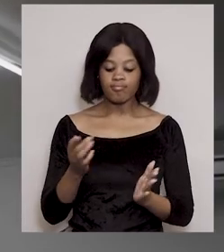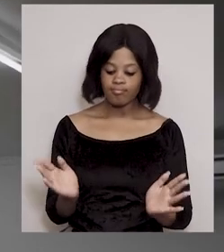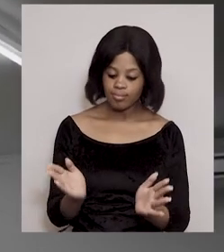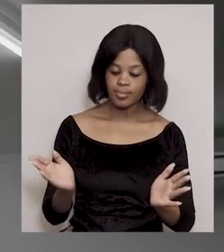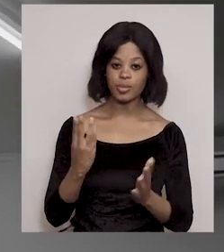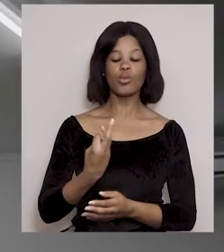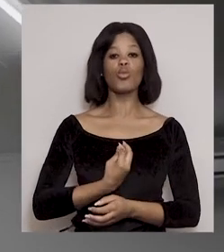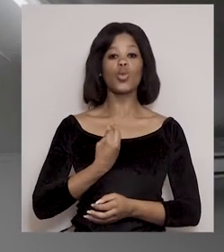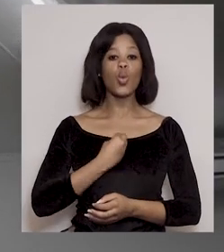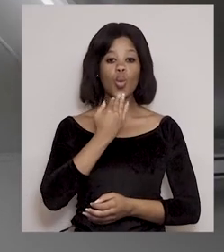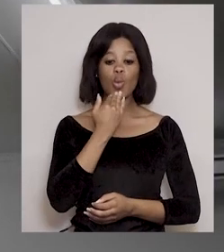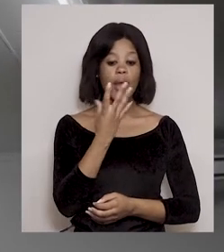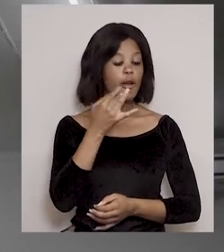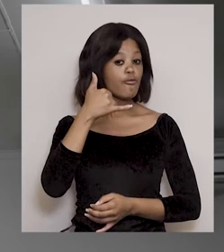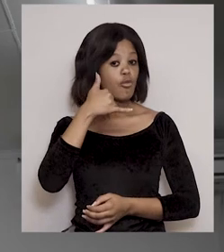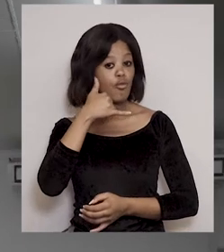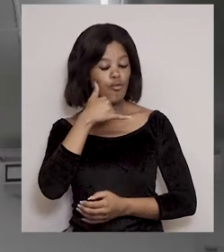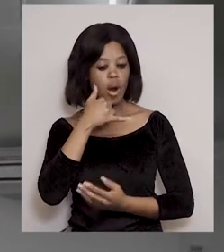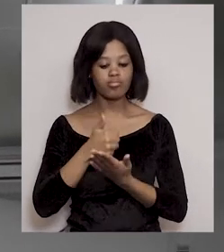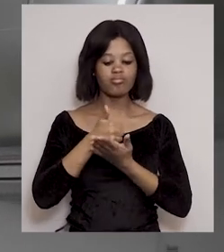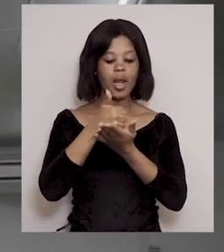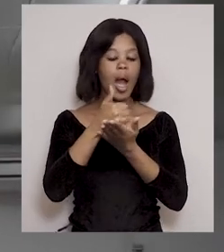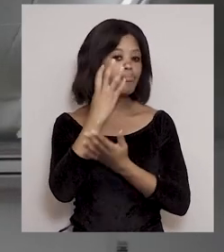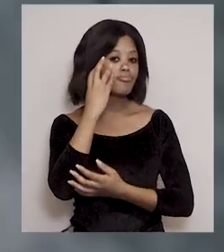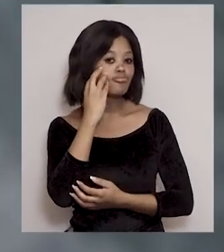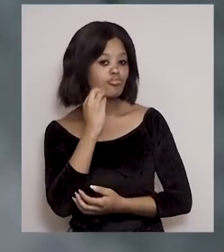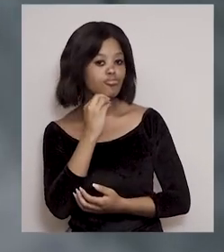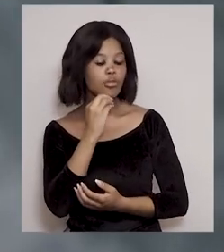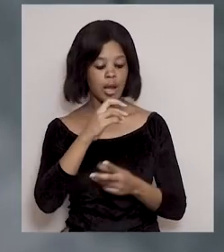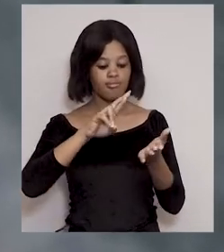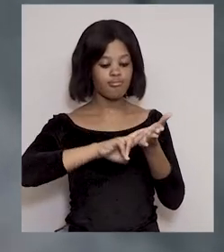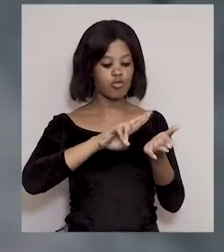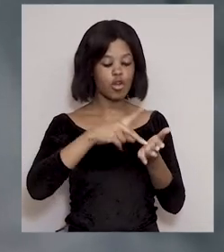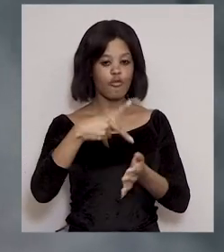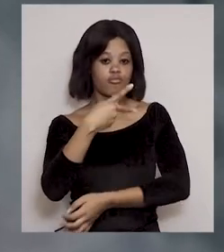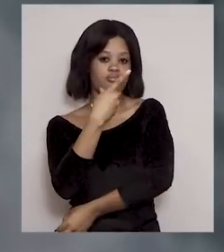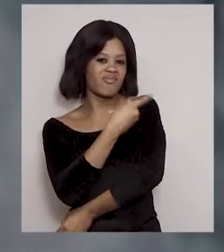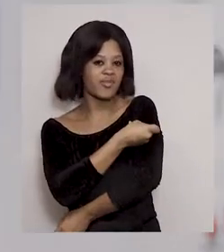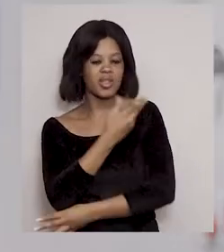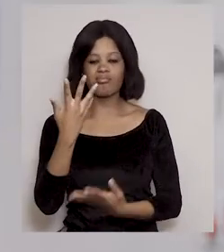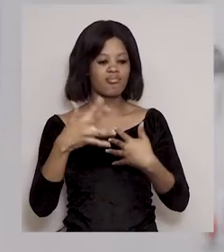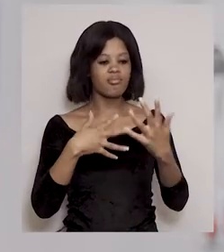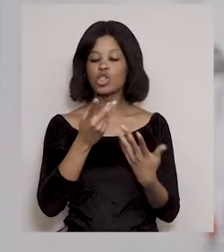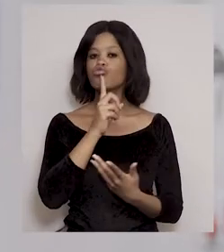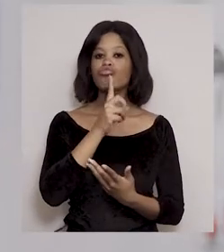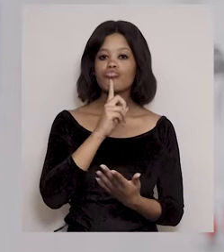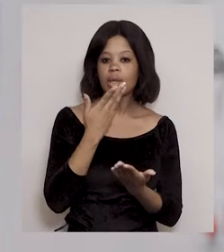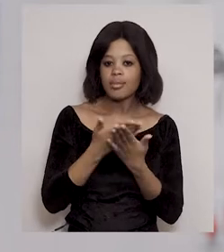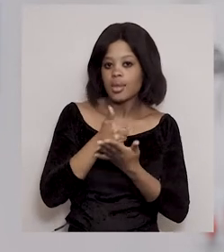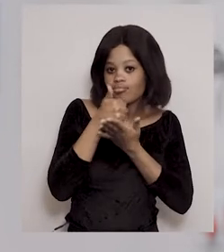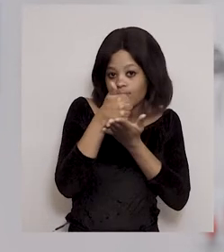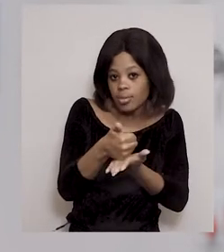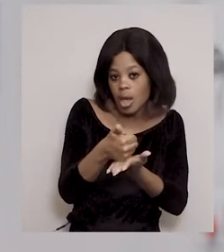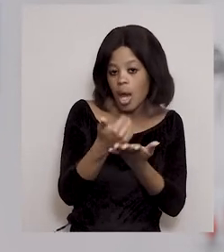I encourage the young people that have smartphones to help older people to register for the vaccine everywhere. Even the teachers